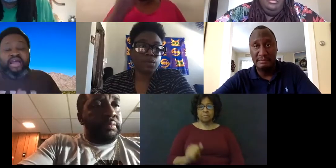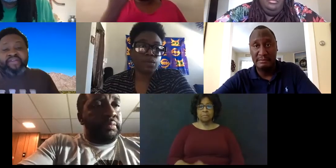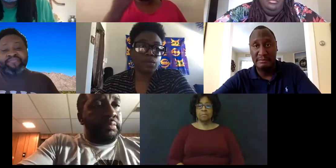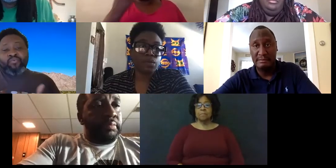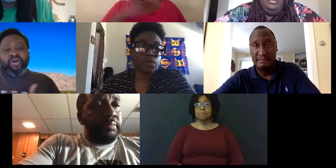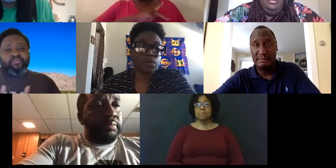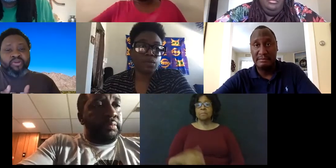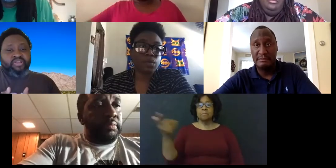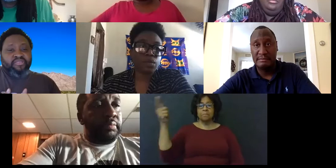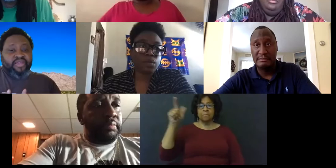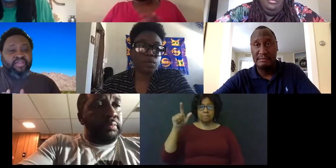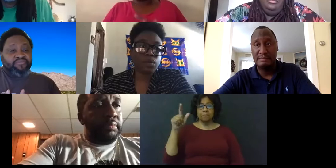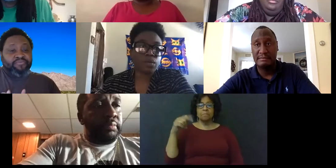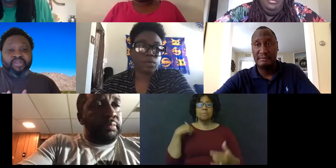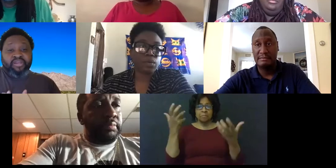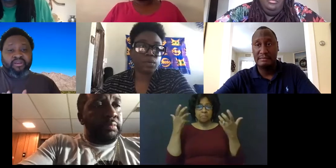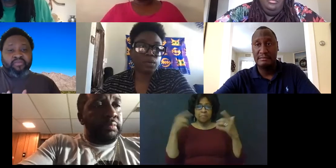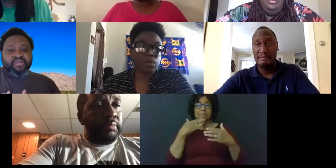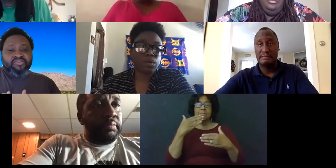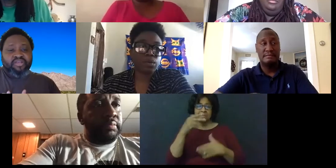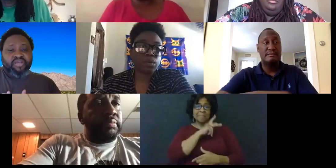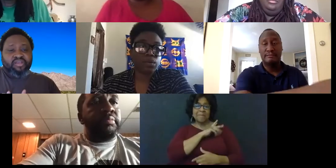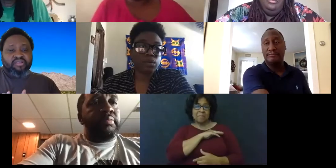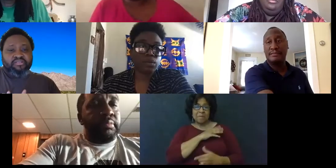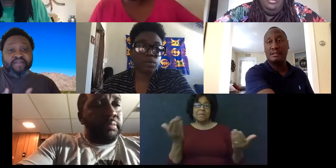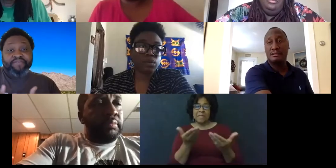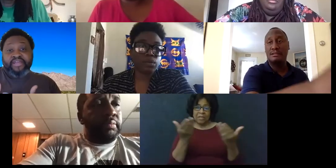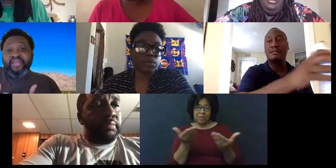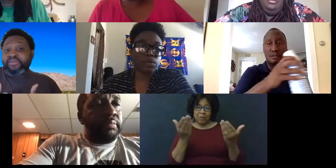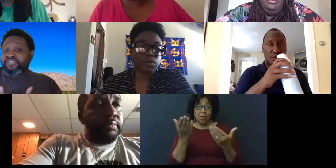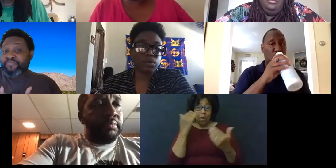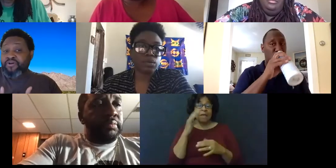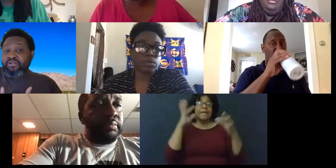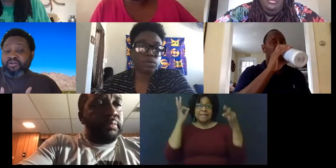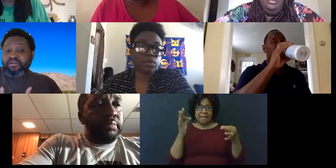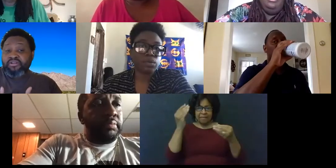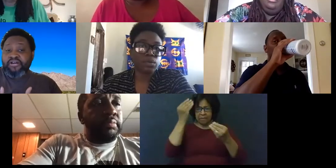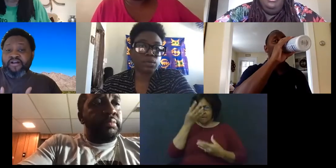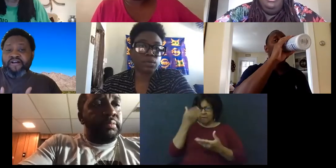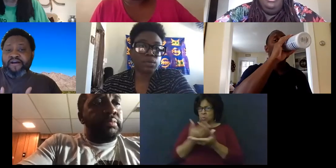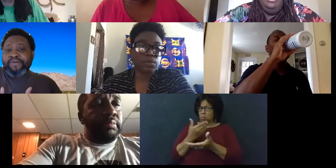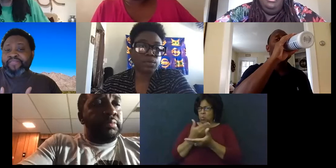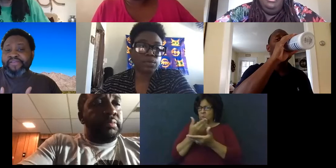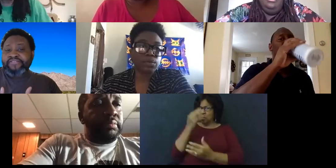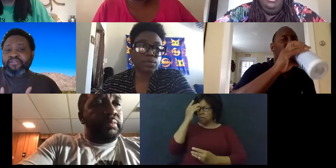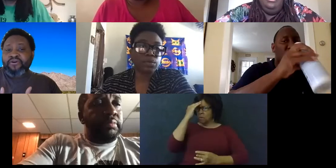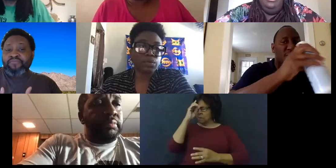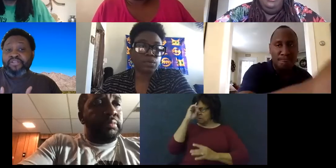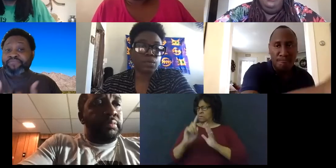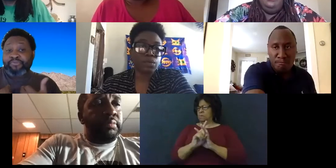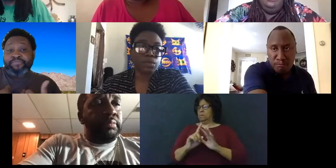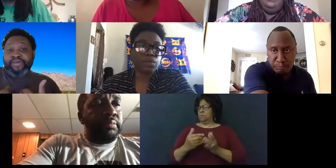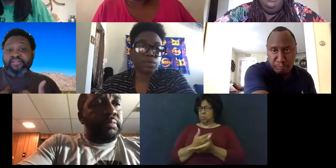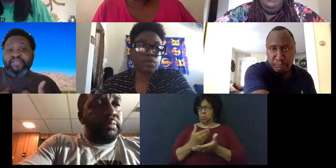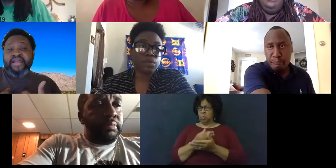Yeah, I, for one, wanted to thank Kevin for being here because he definitely gave me some thought about things, you know, from a